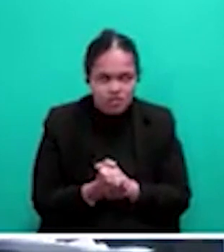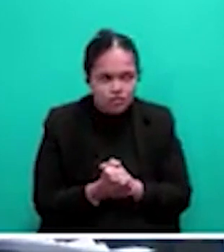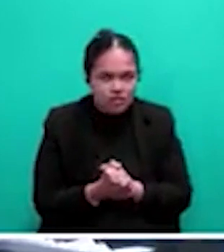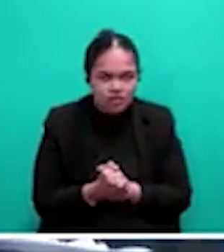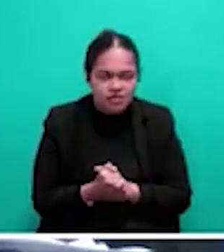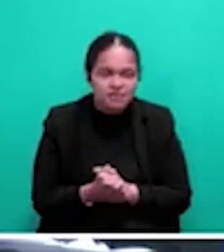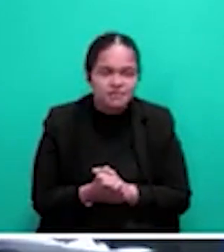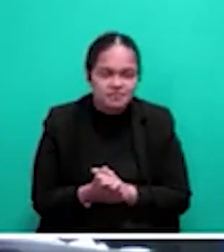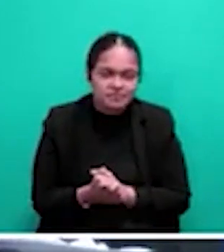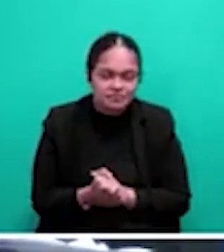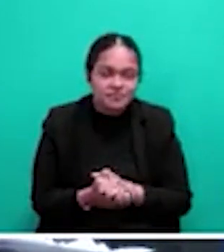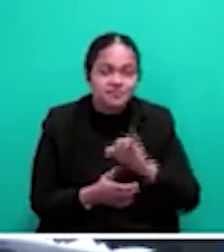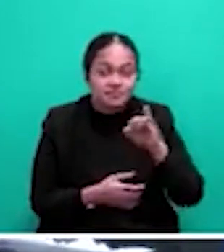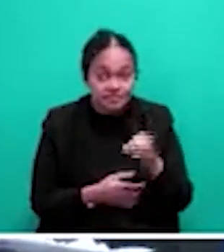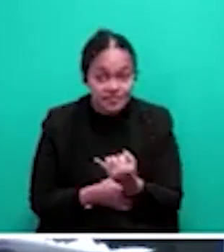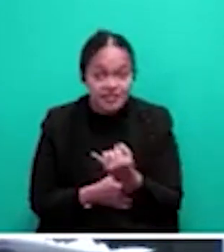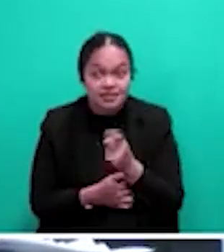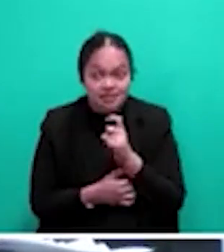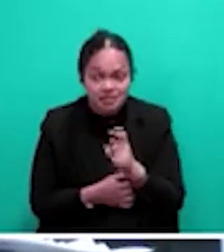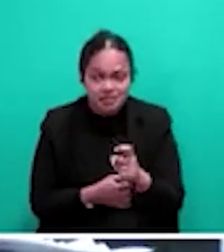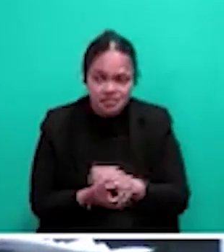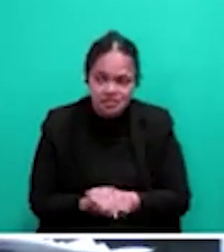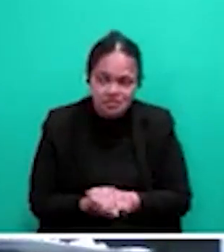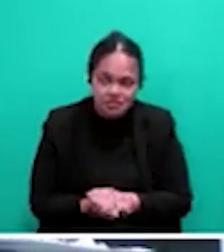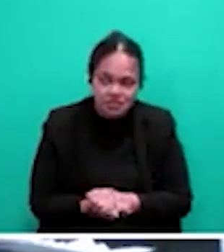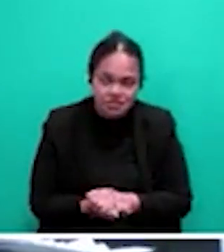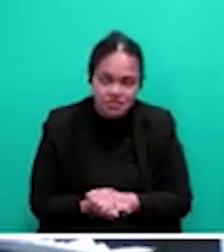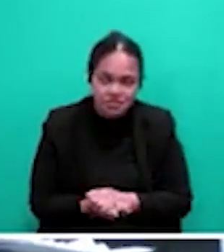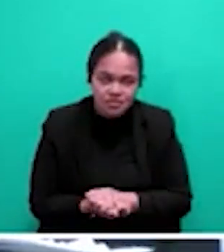It is this thorough